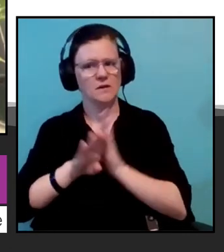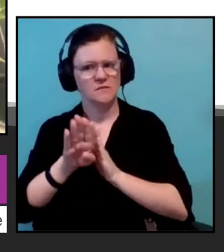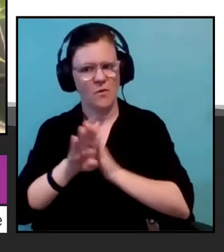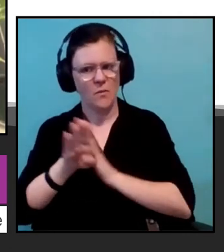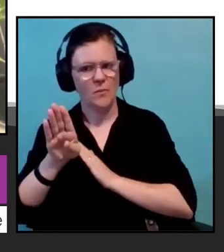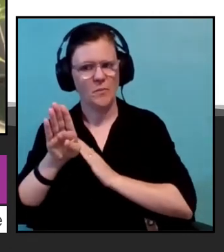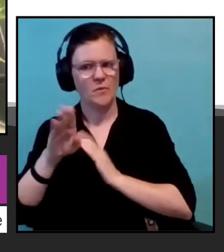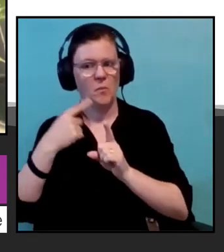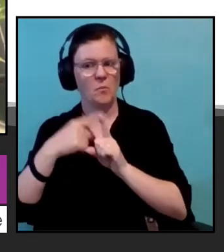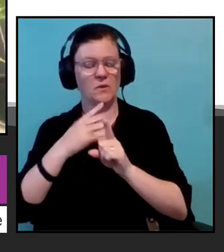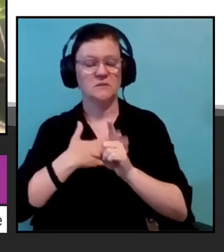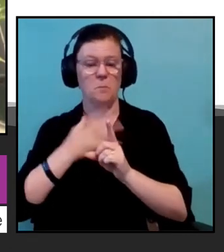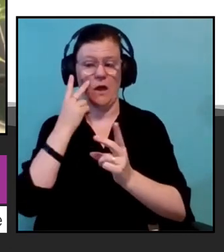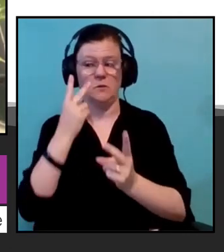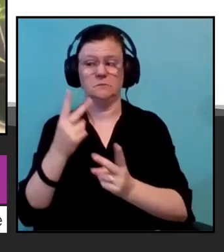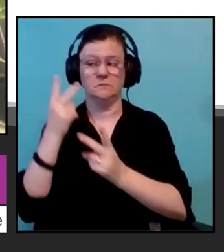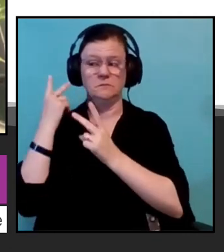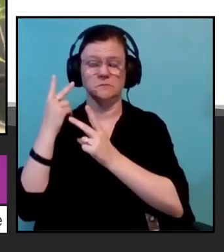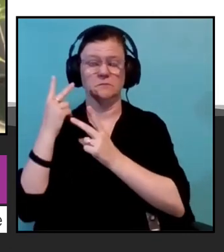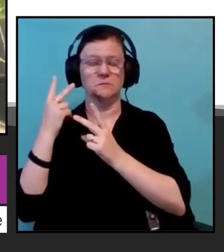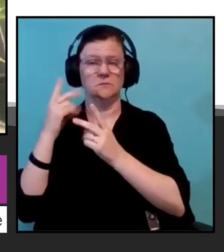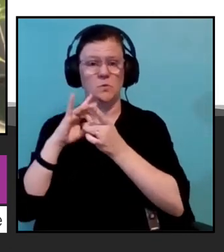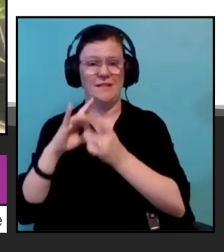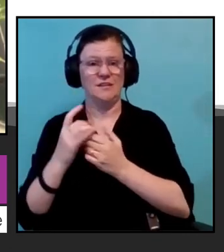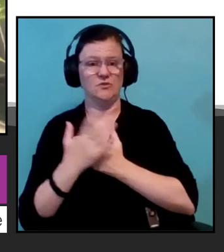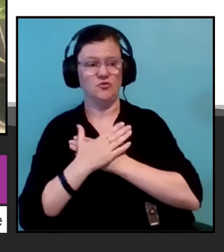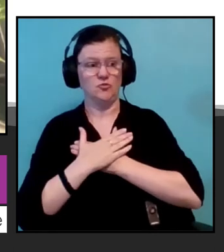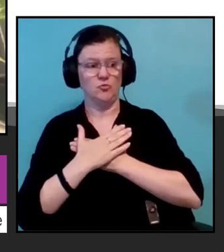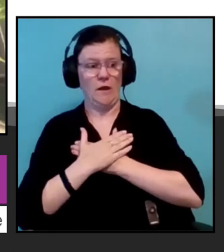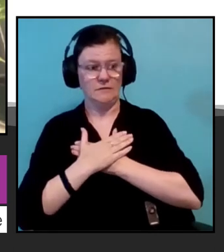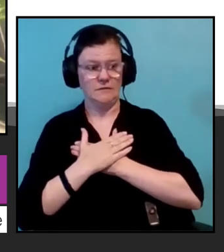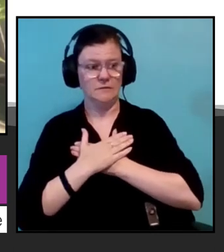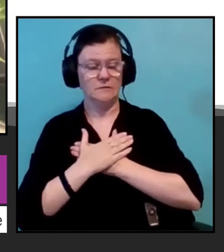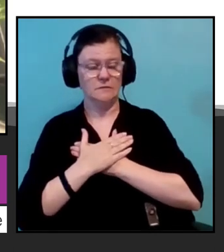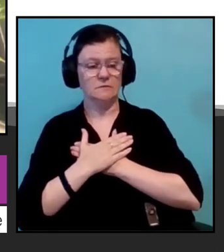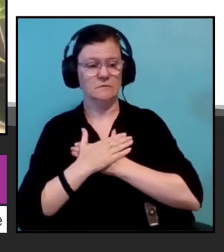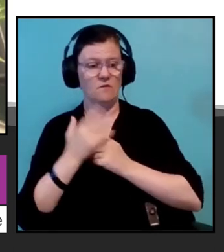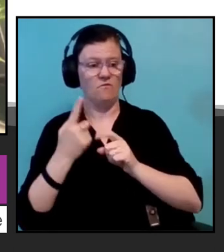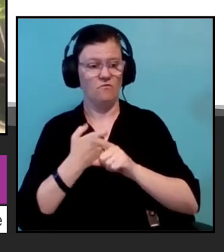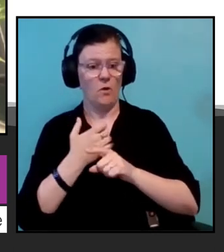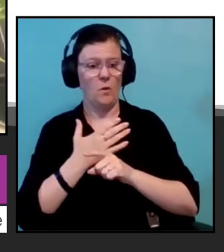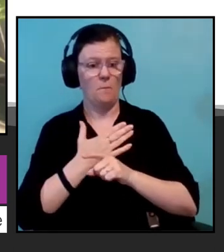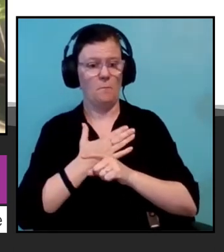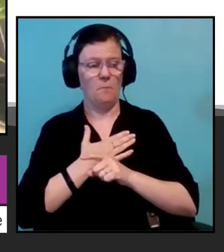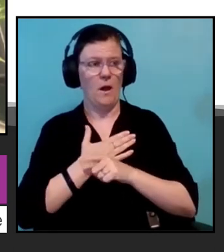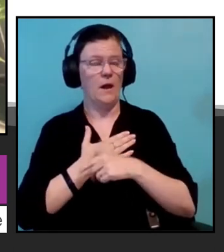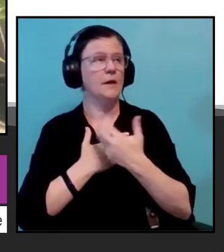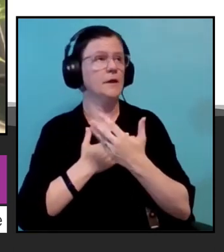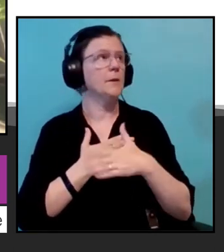own reflections on rest come out of my longer